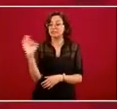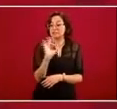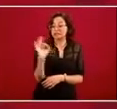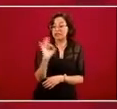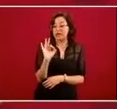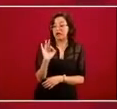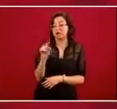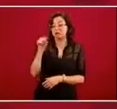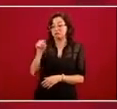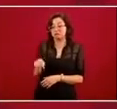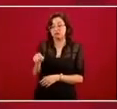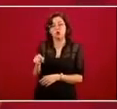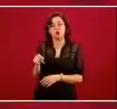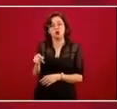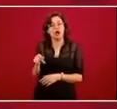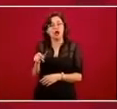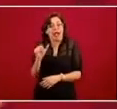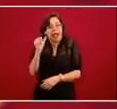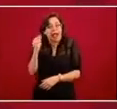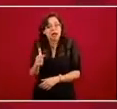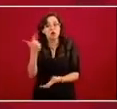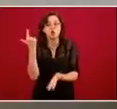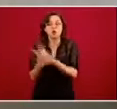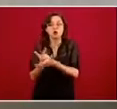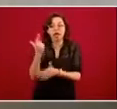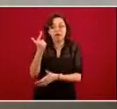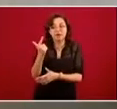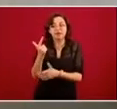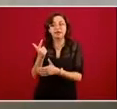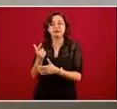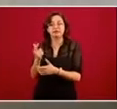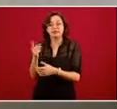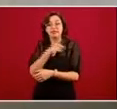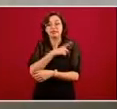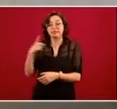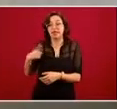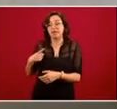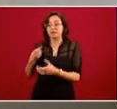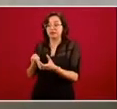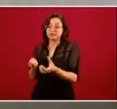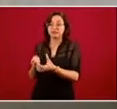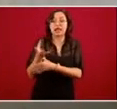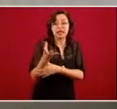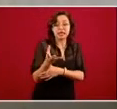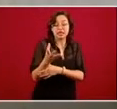those areas. If they had to leave those areas for some justified